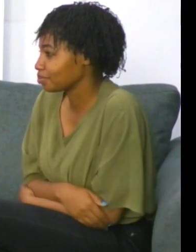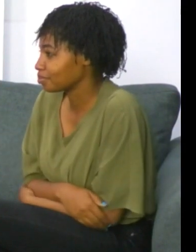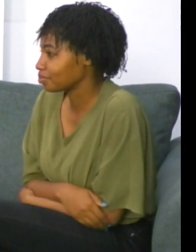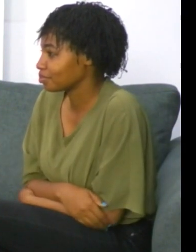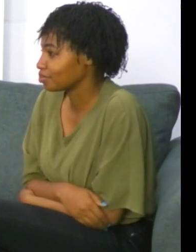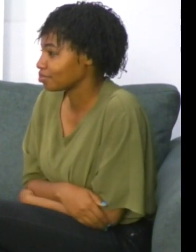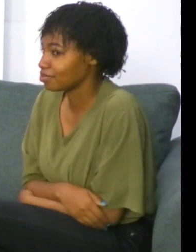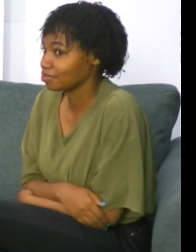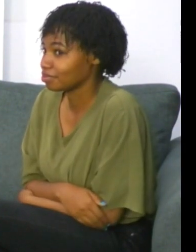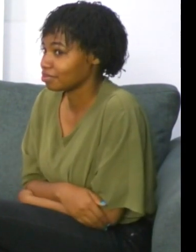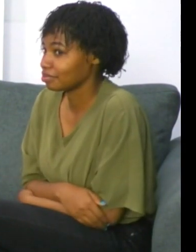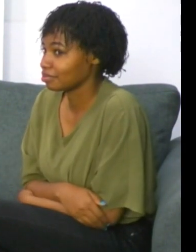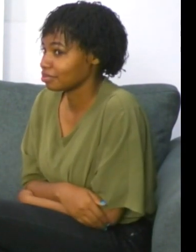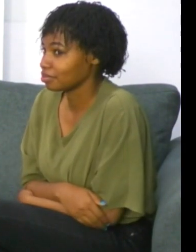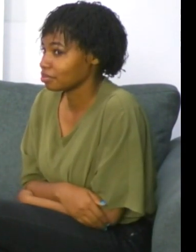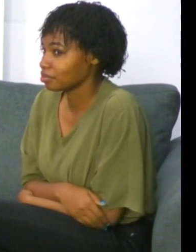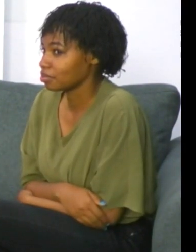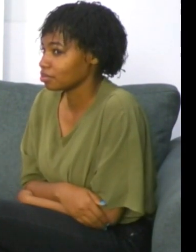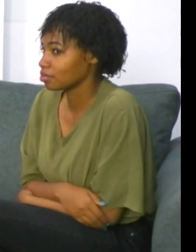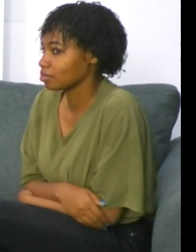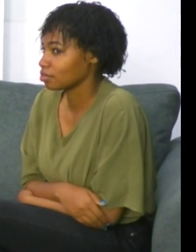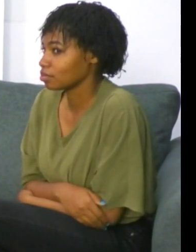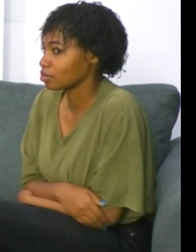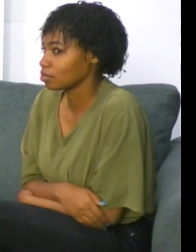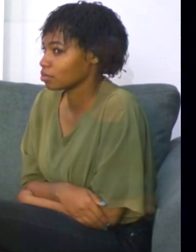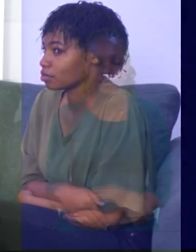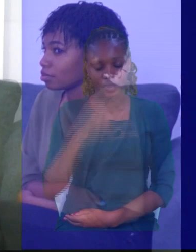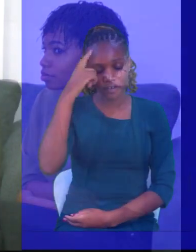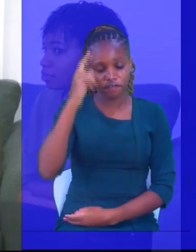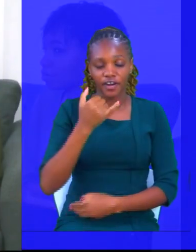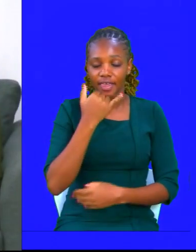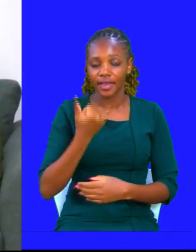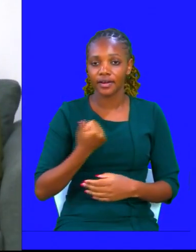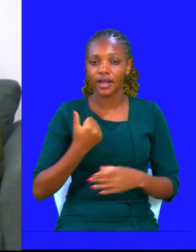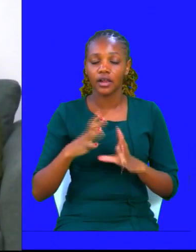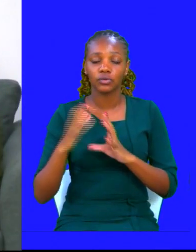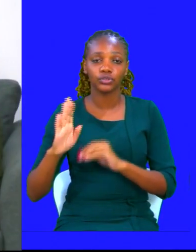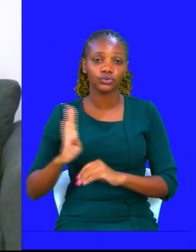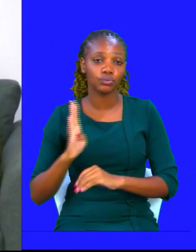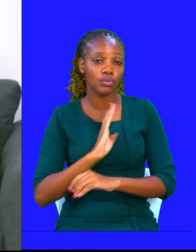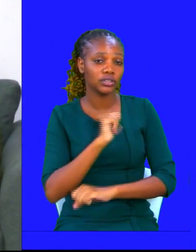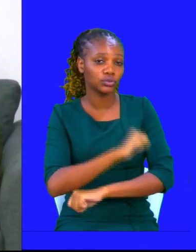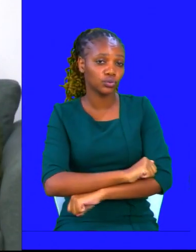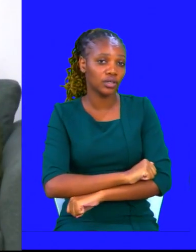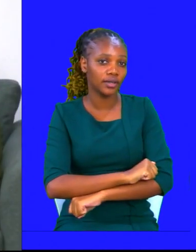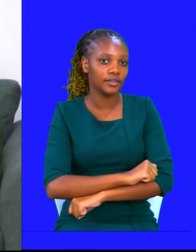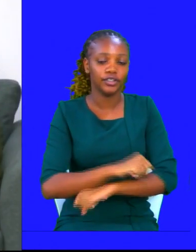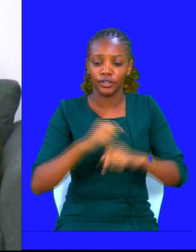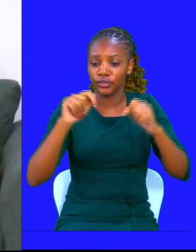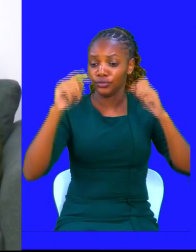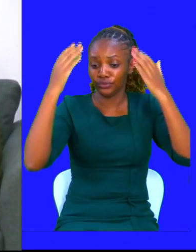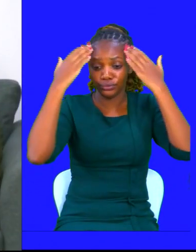some challenges? Okay, let me say, for a young girl going to boarding school, you don't really know how